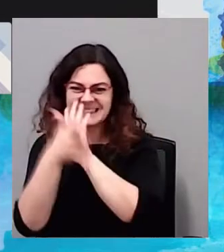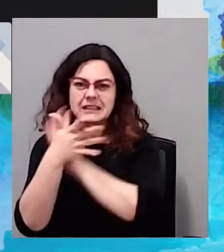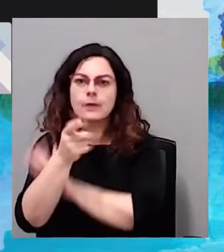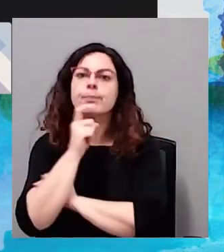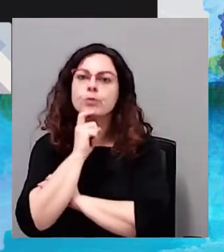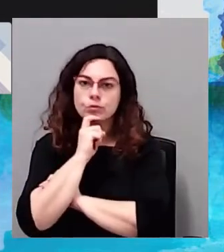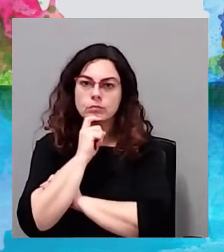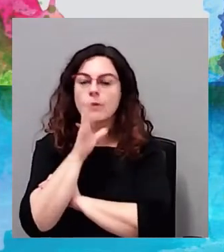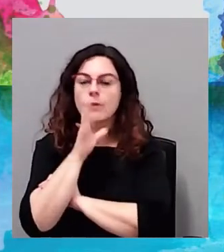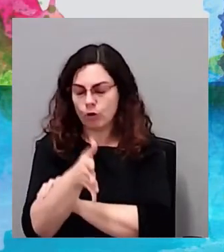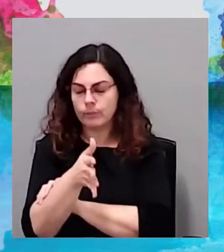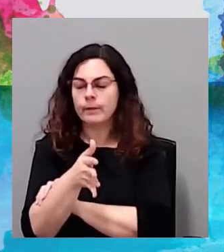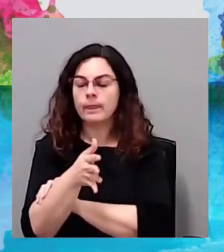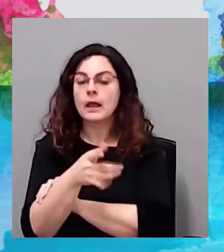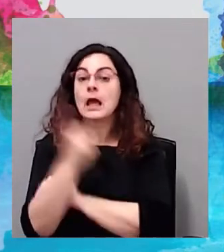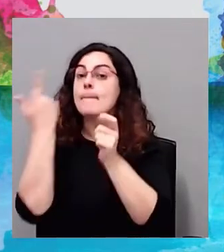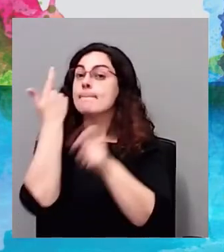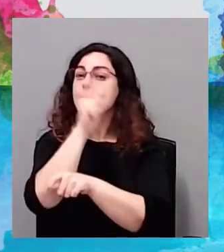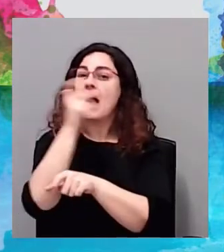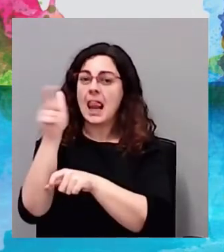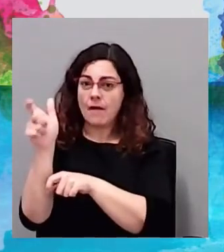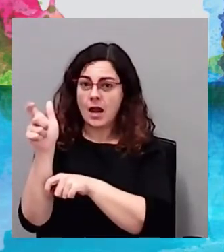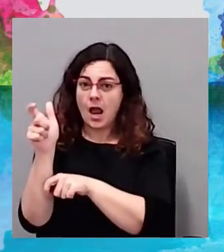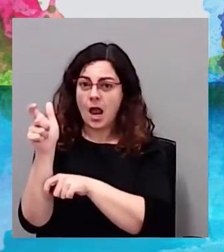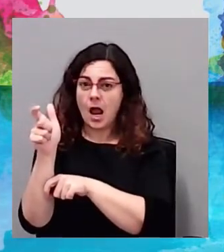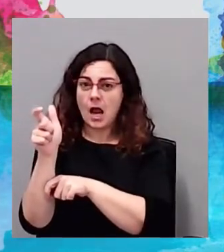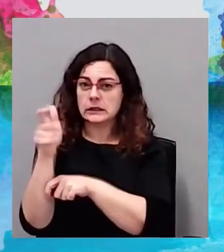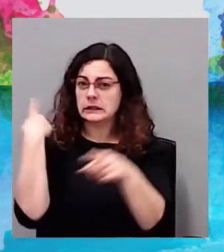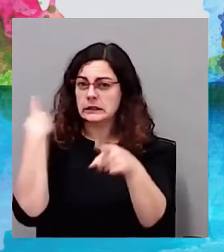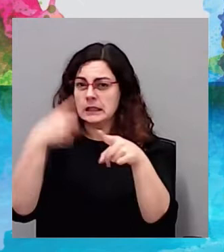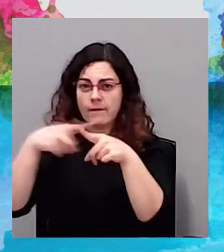We need to use varied vocabulary.